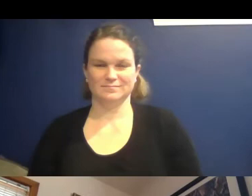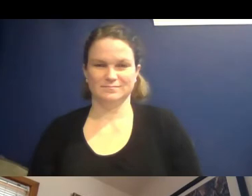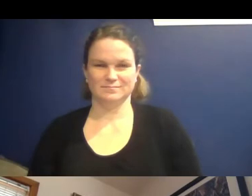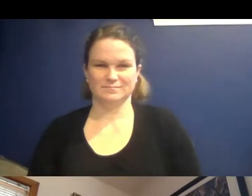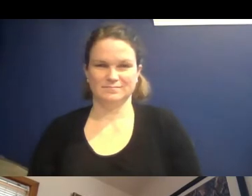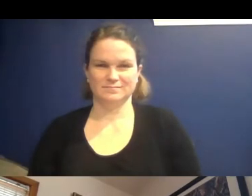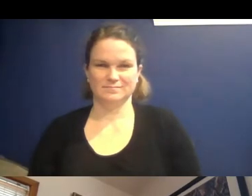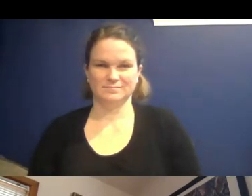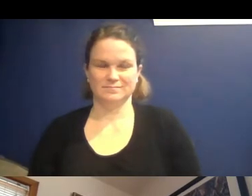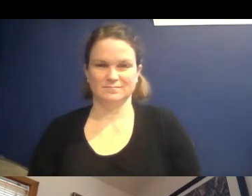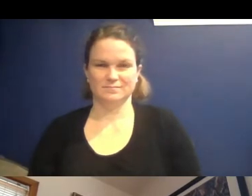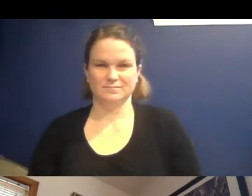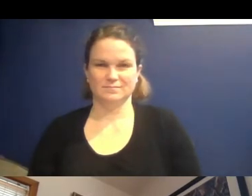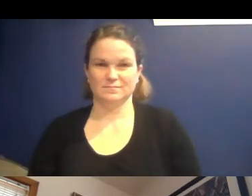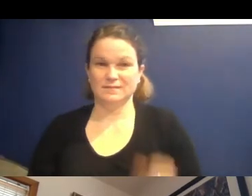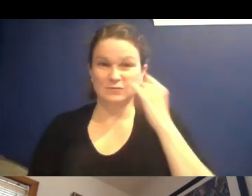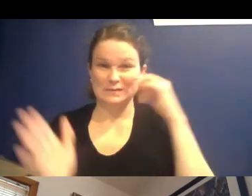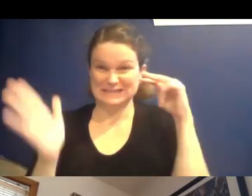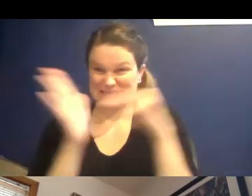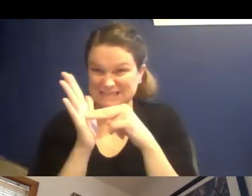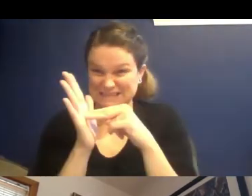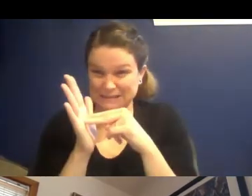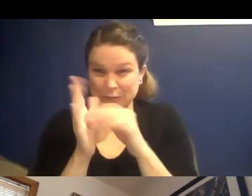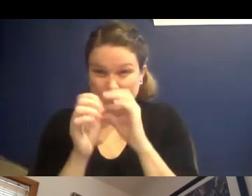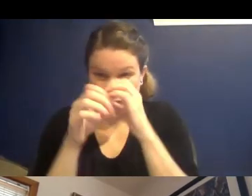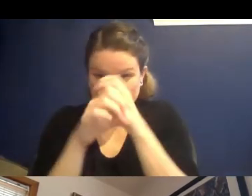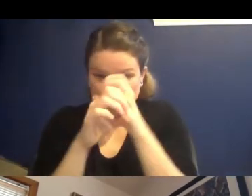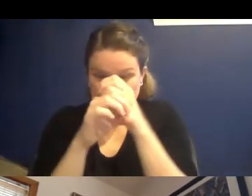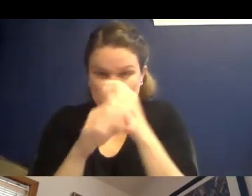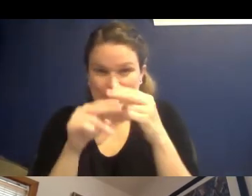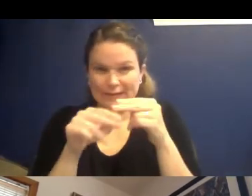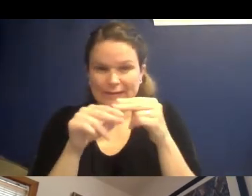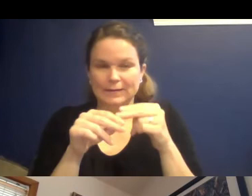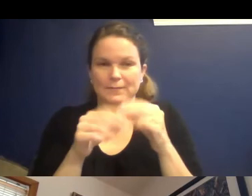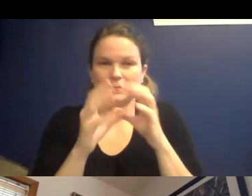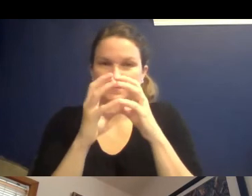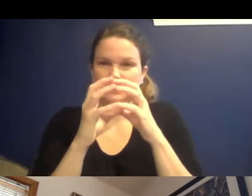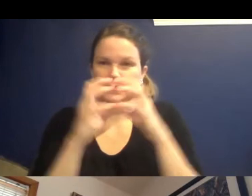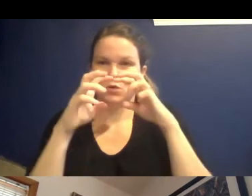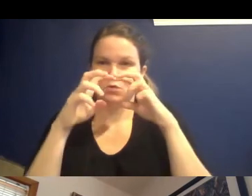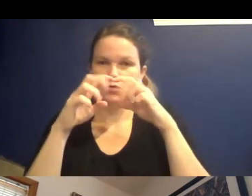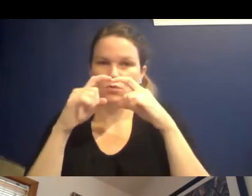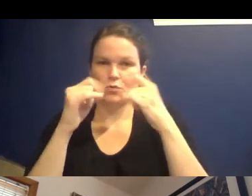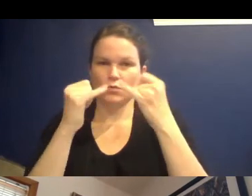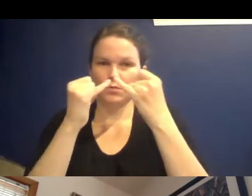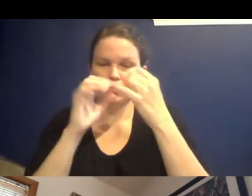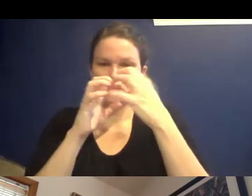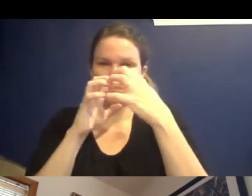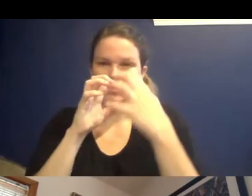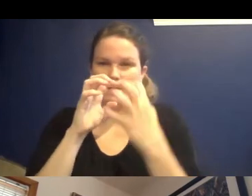If you get a really close look at the eggs, they have a rib side. It makes me